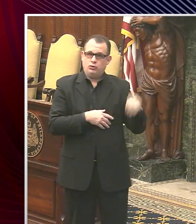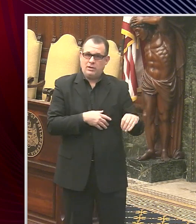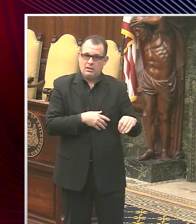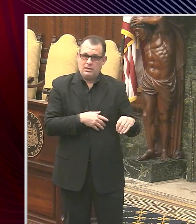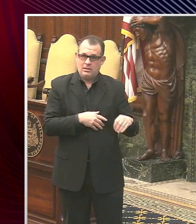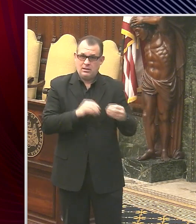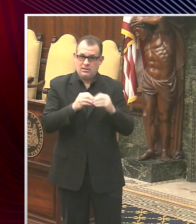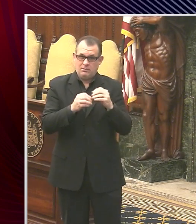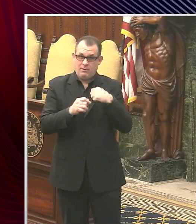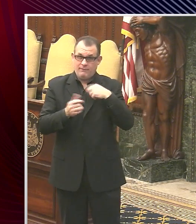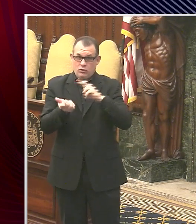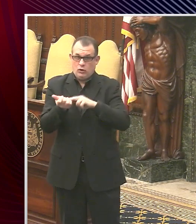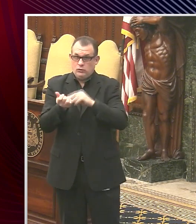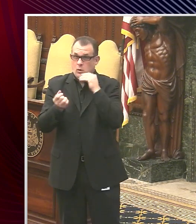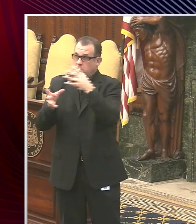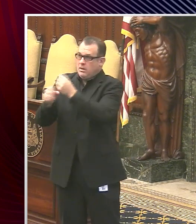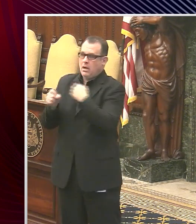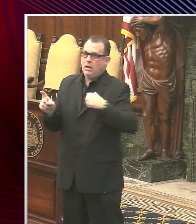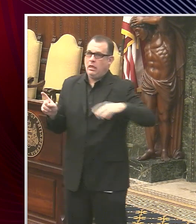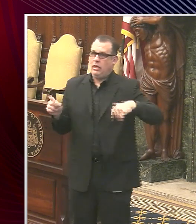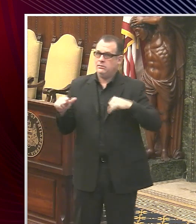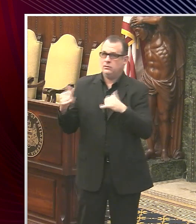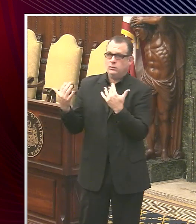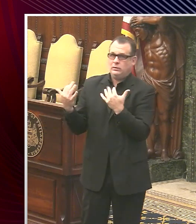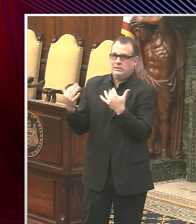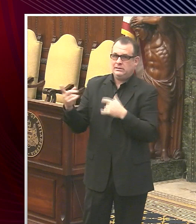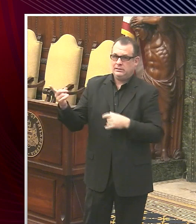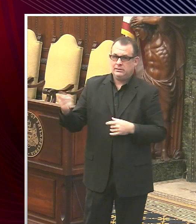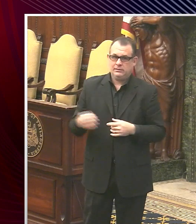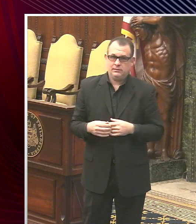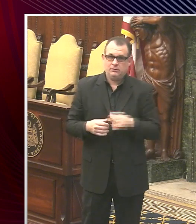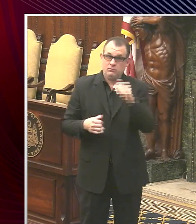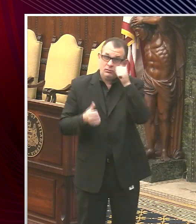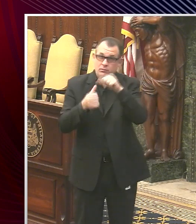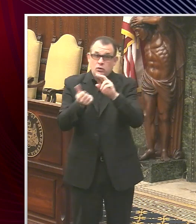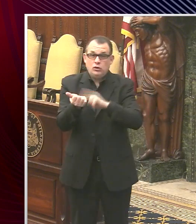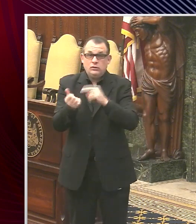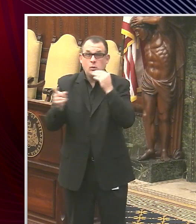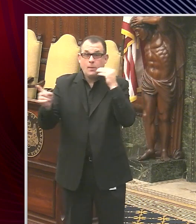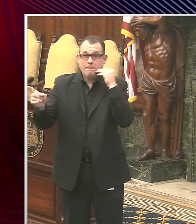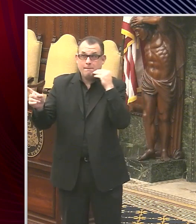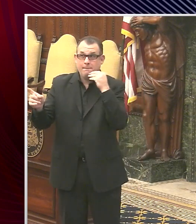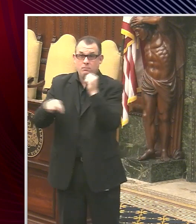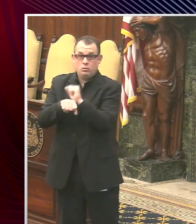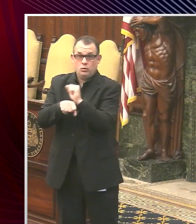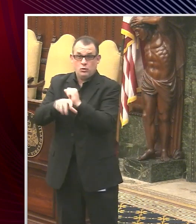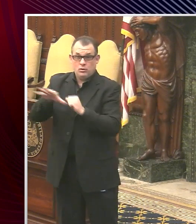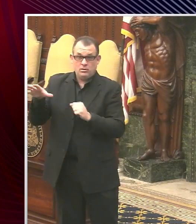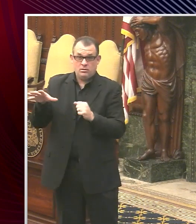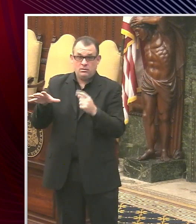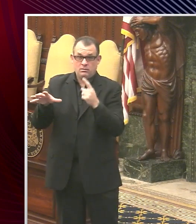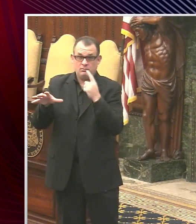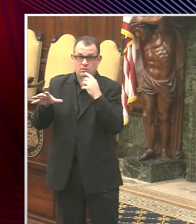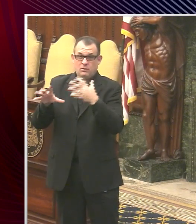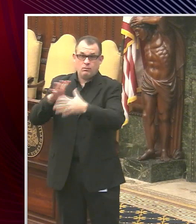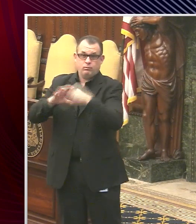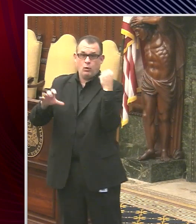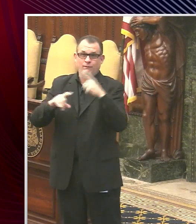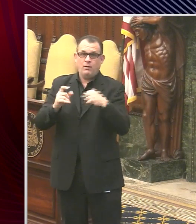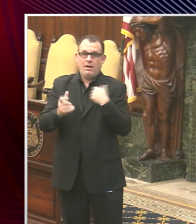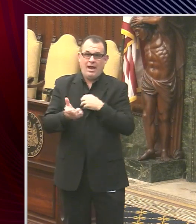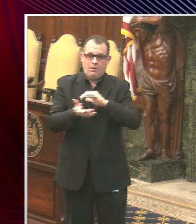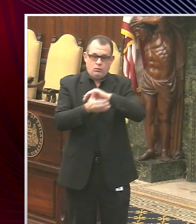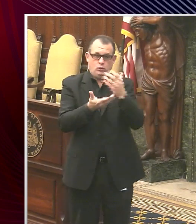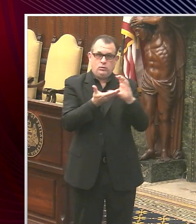from nursing homes. And so remember that some of the nursing home doses got taken out of our total allocation. The first people who